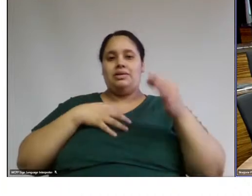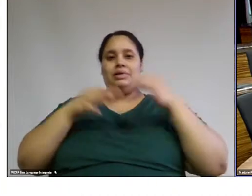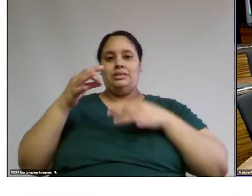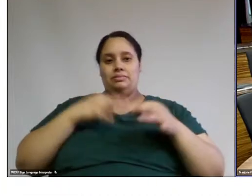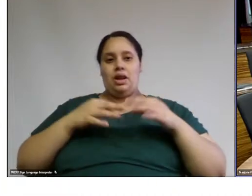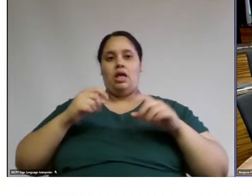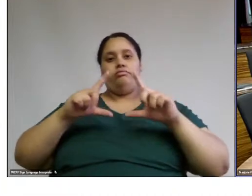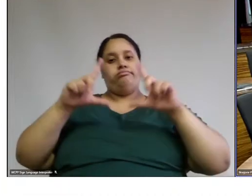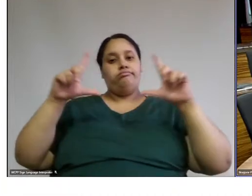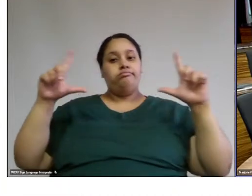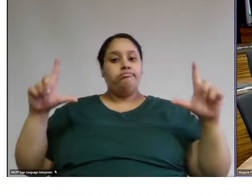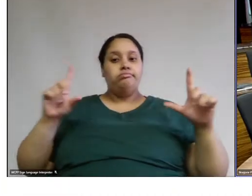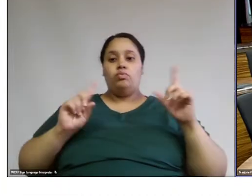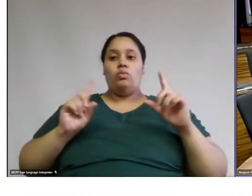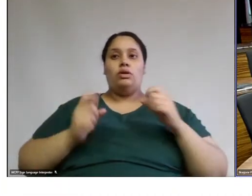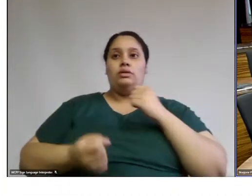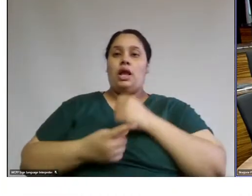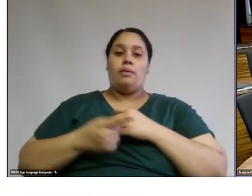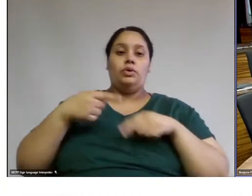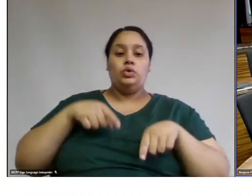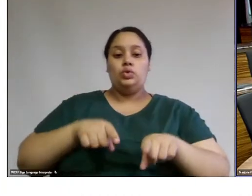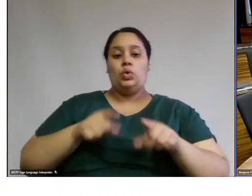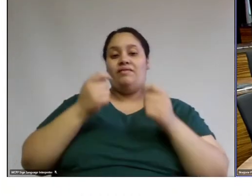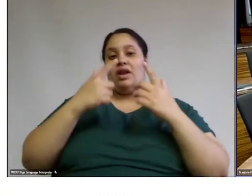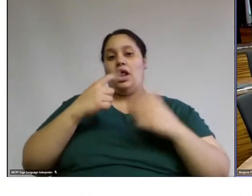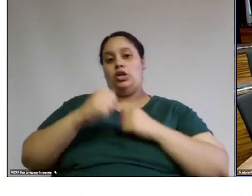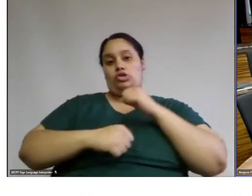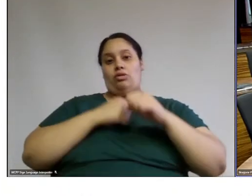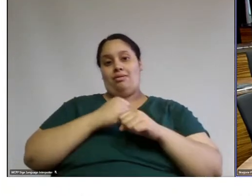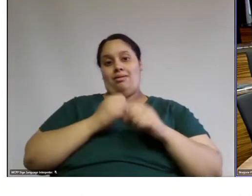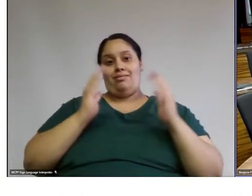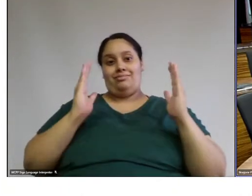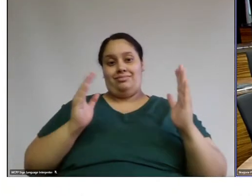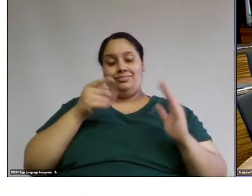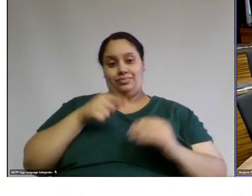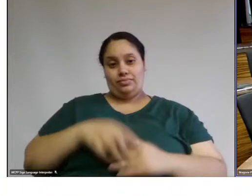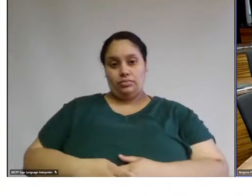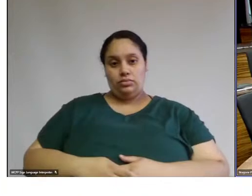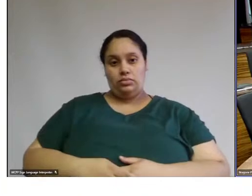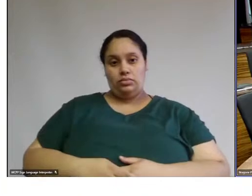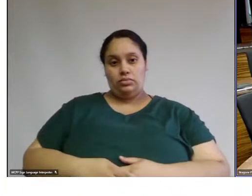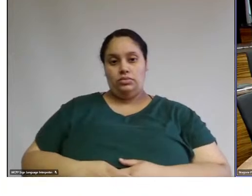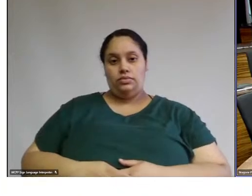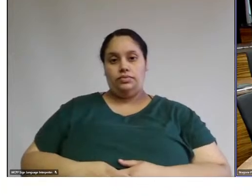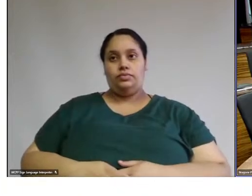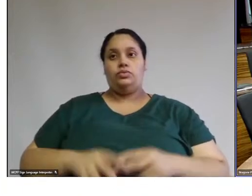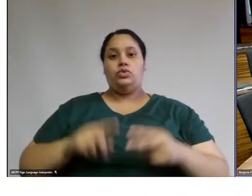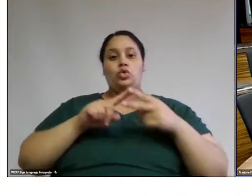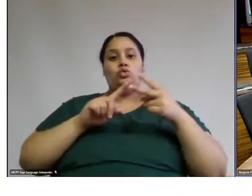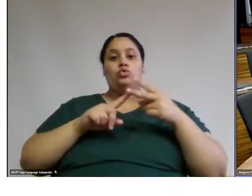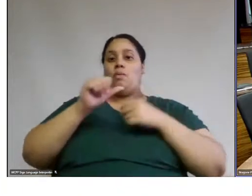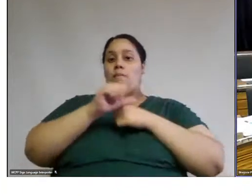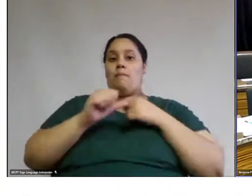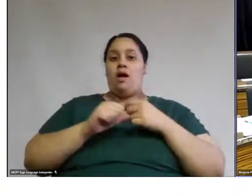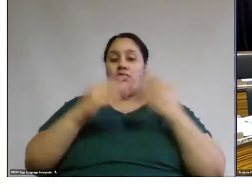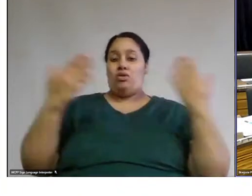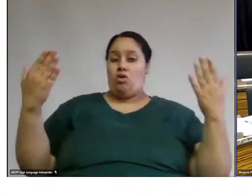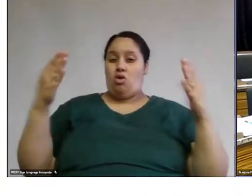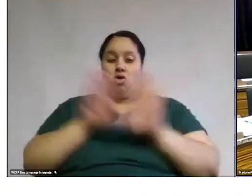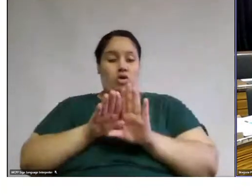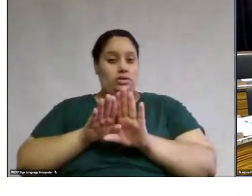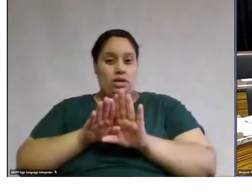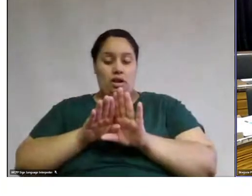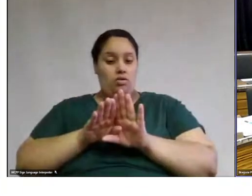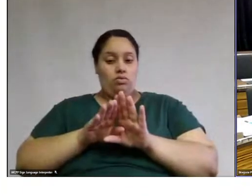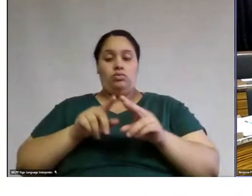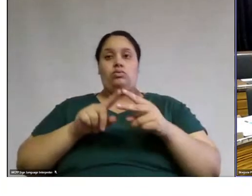terms of what happened during this particular financial year. We had 2 months of hard lockdown. Then we